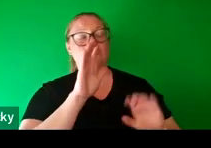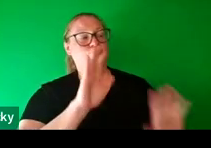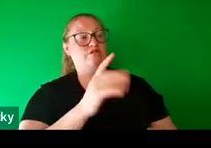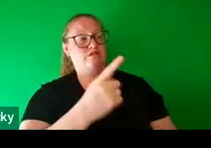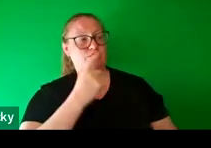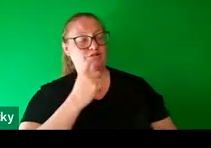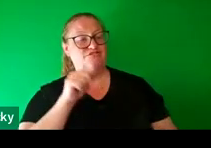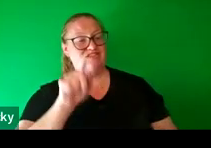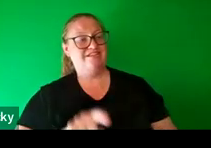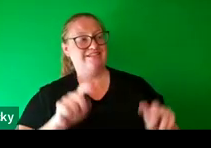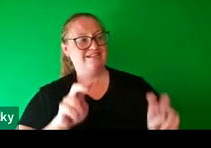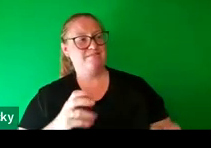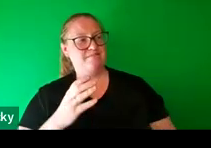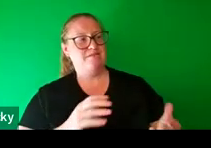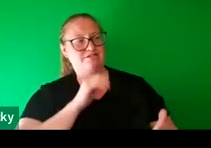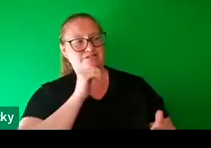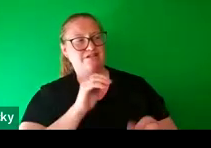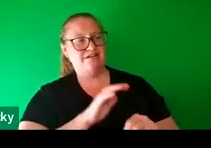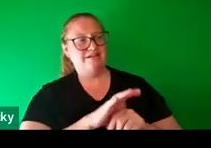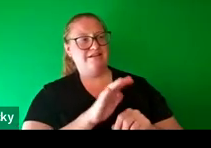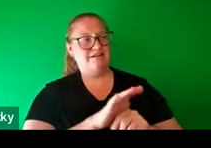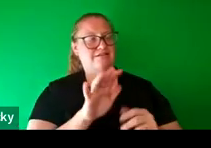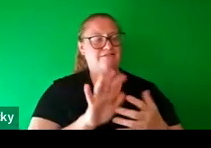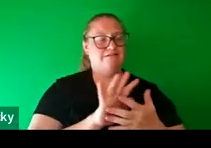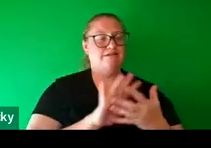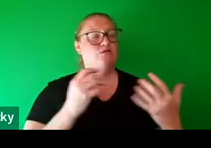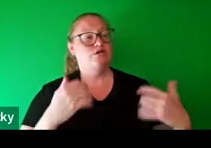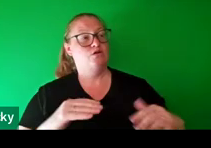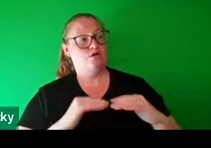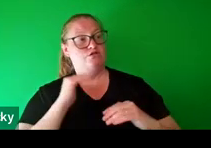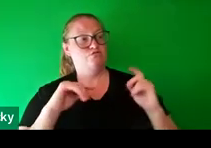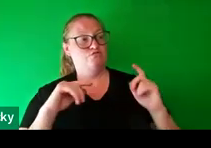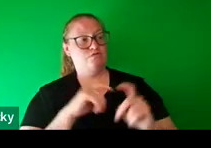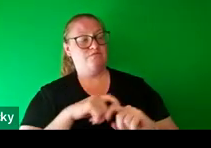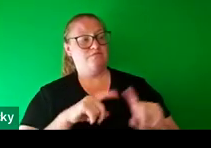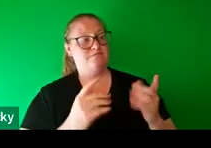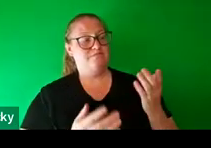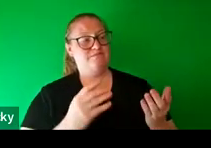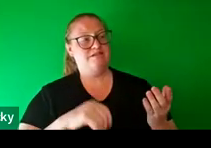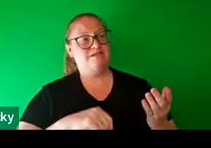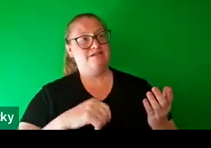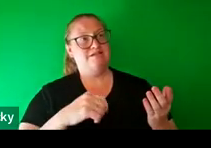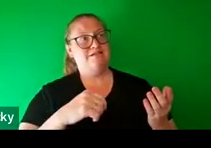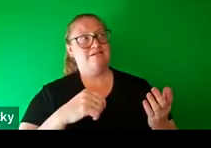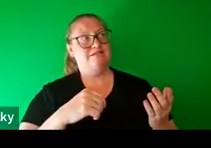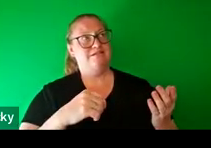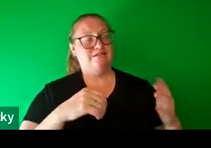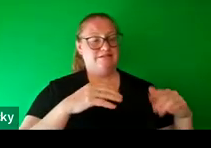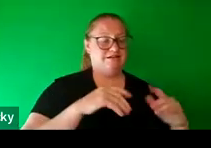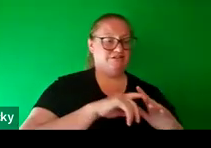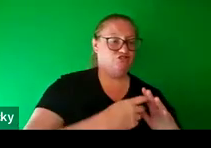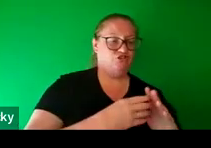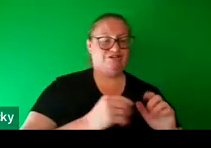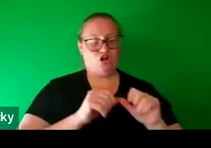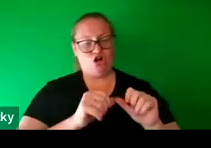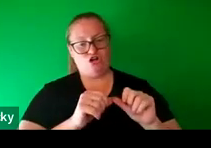maybe there's not quite enough nuance. We don't want it too complicated, but maybe there needs to be another something between not started and ongoing,